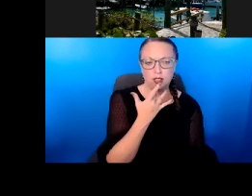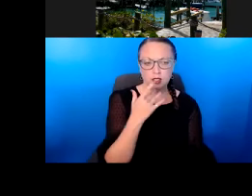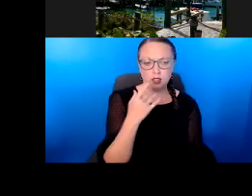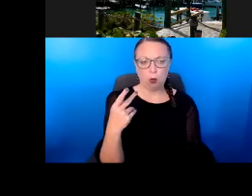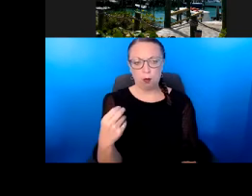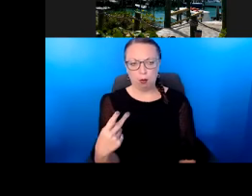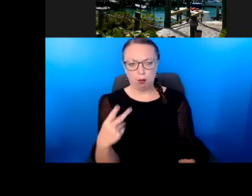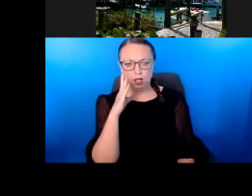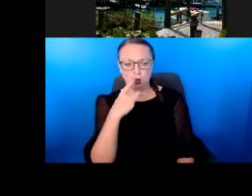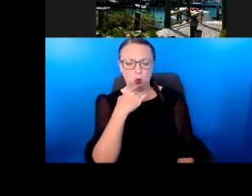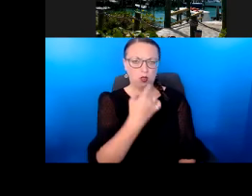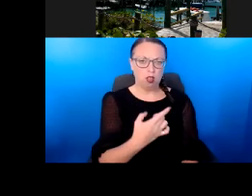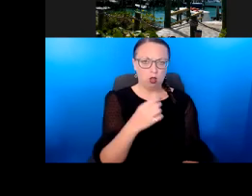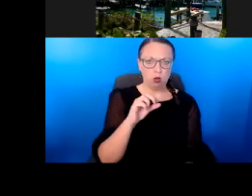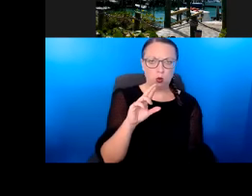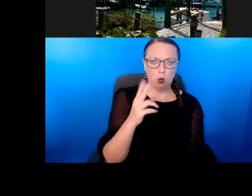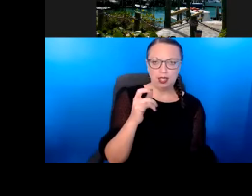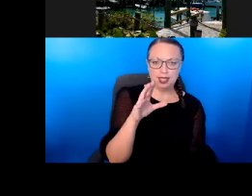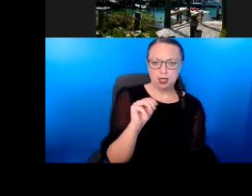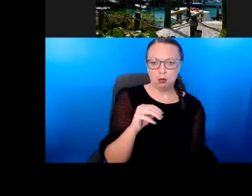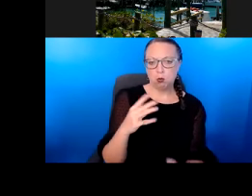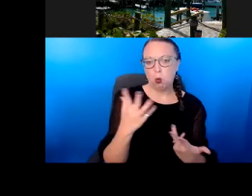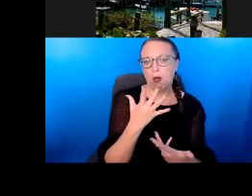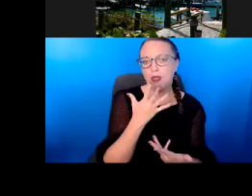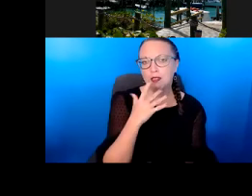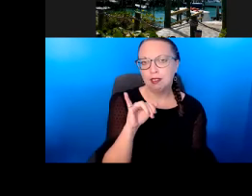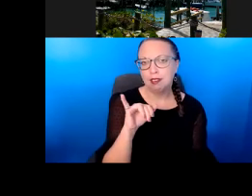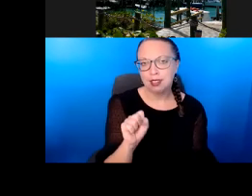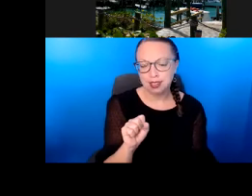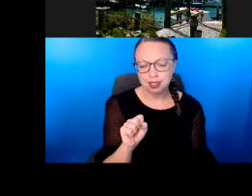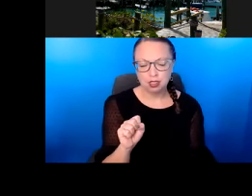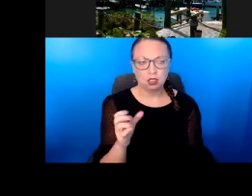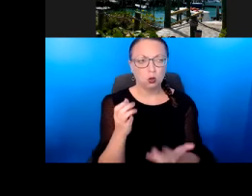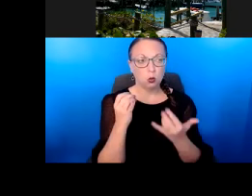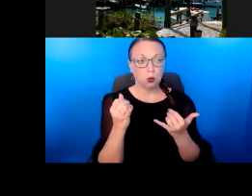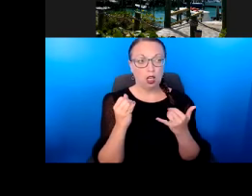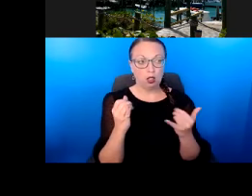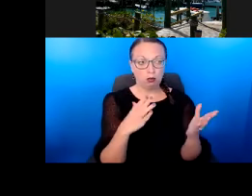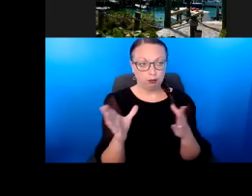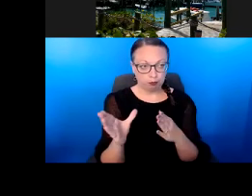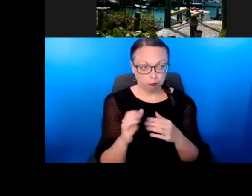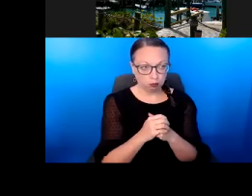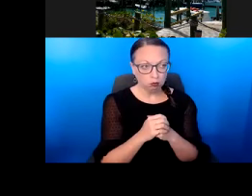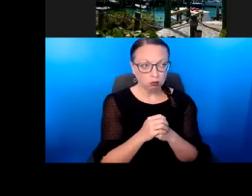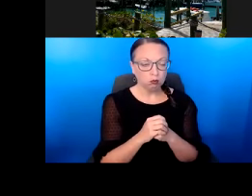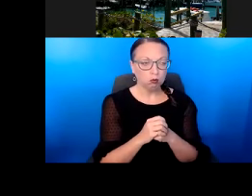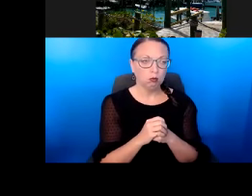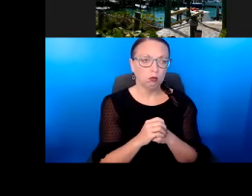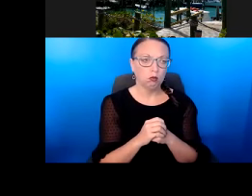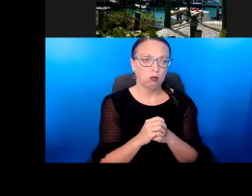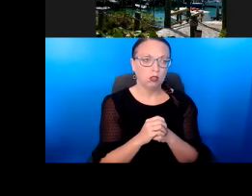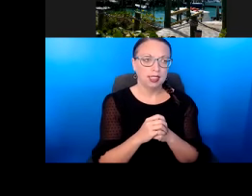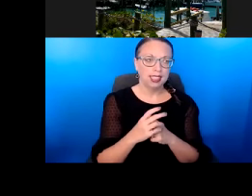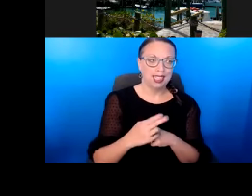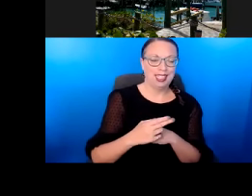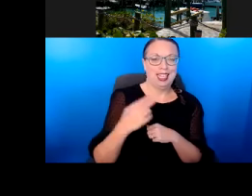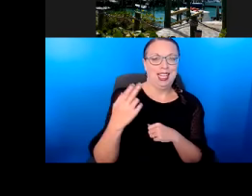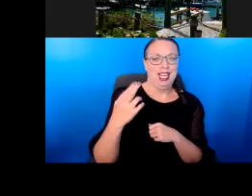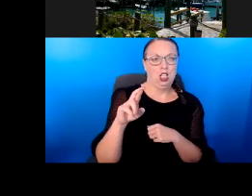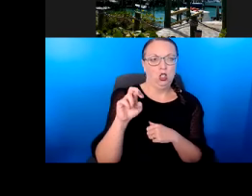is. So now we're going to turn to high resolution,